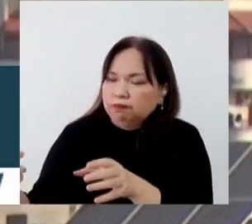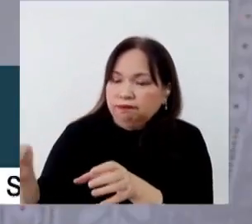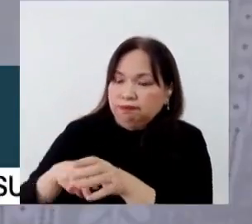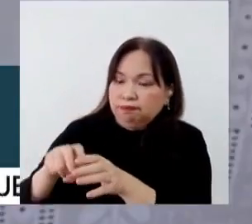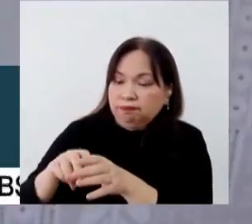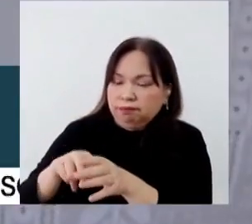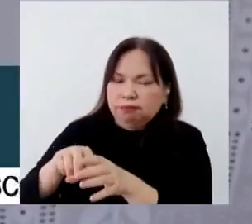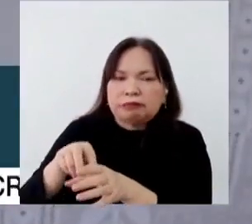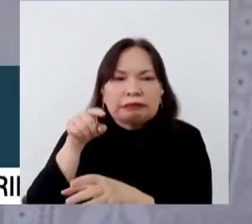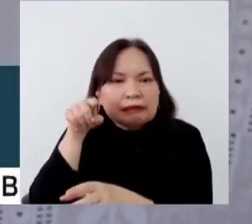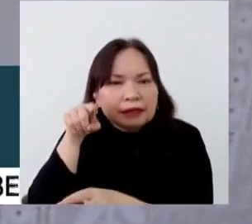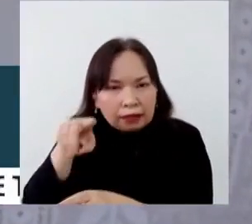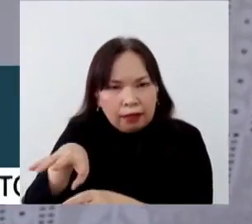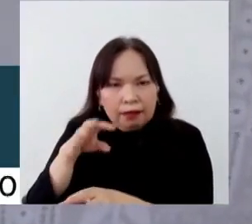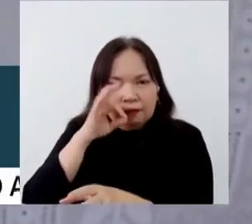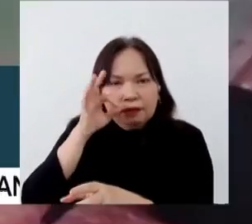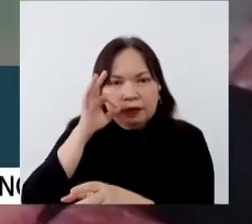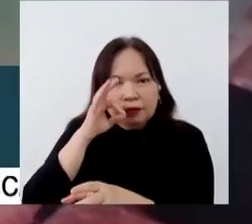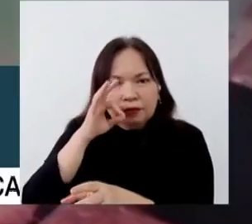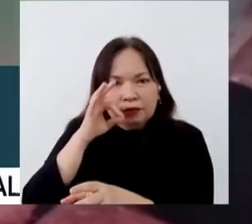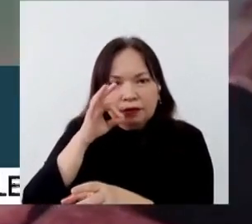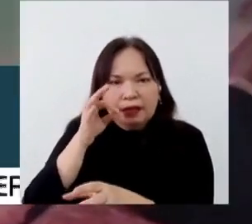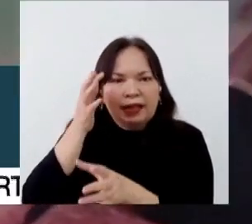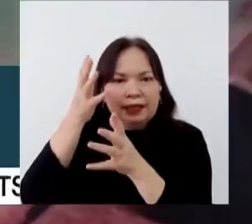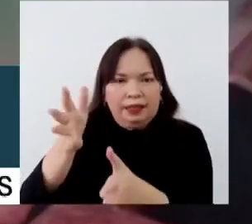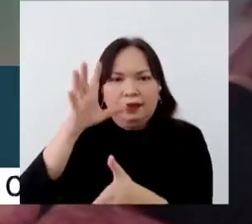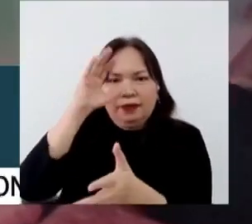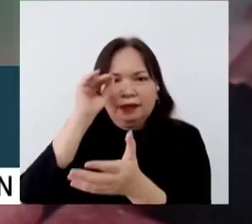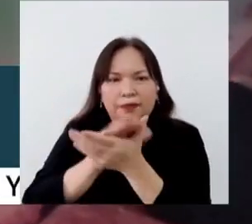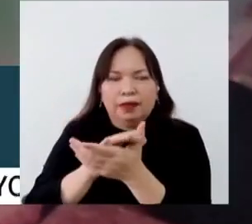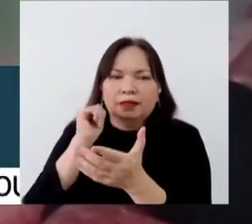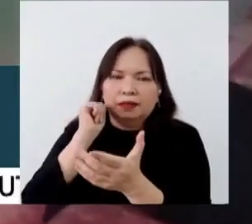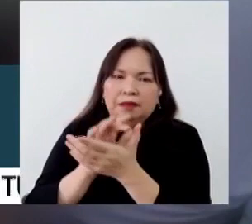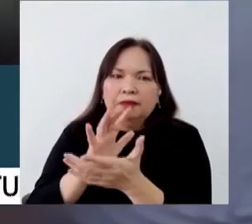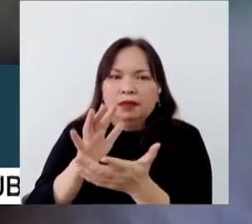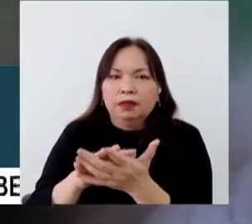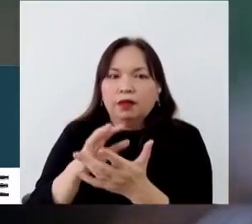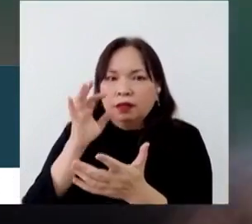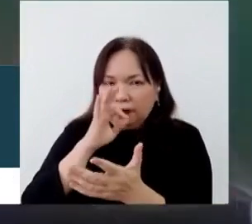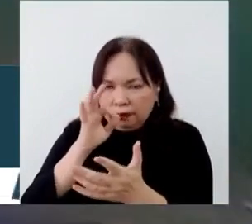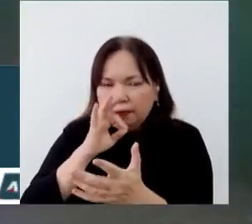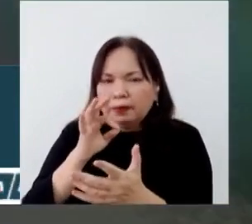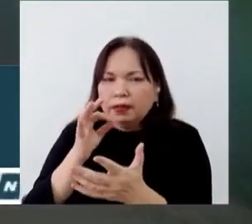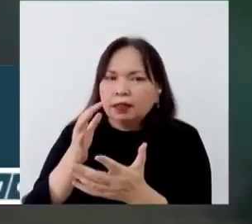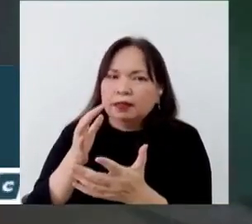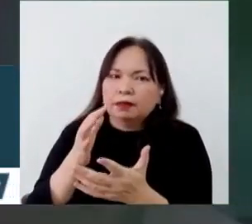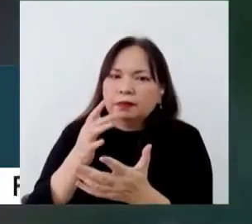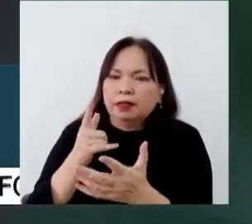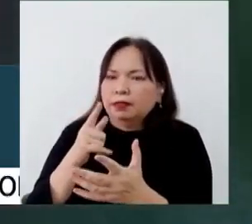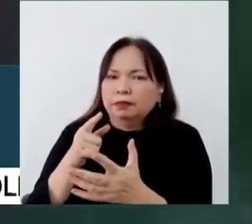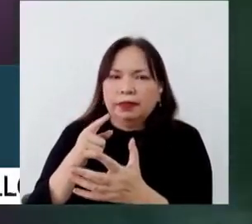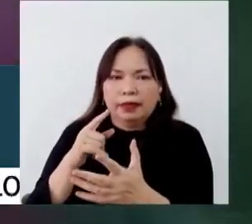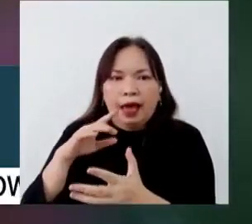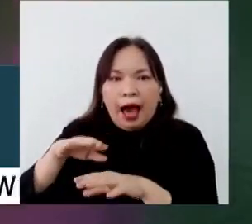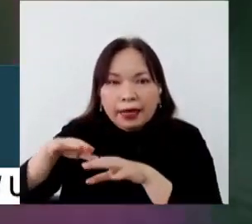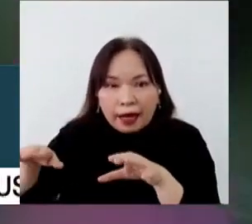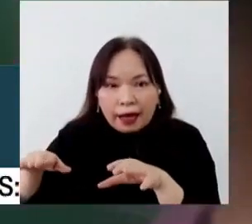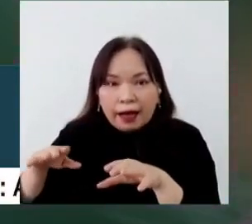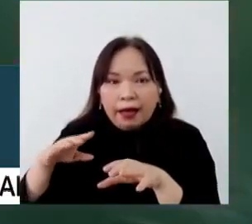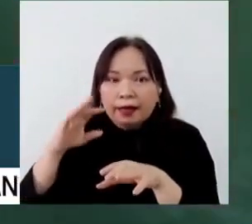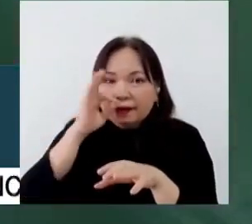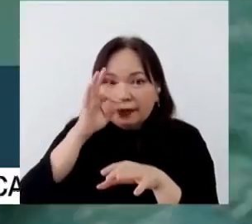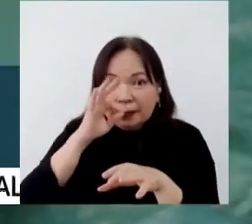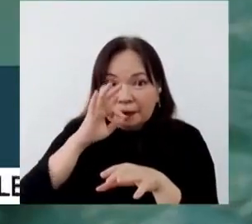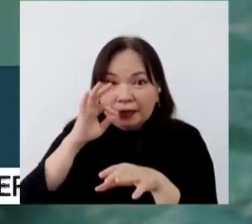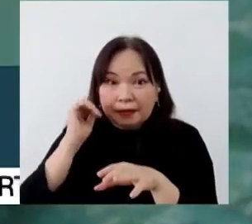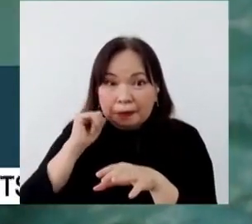these families would have to make. Maybe the Filipina mothers will leave with their children, leaving behind their husbands. So